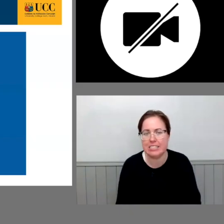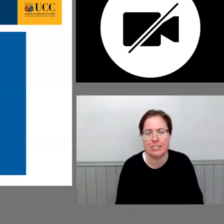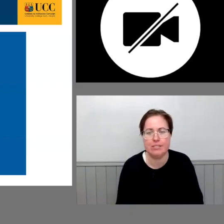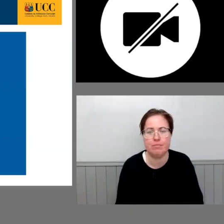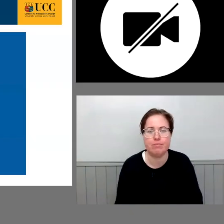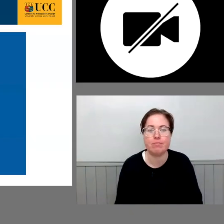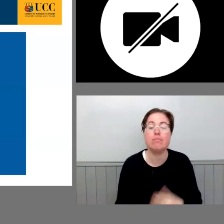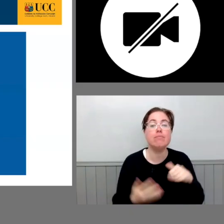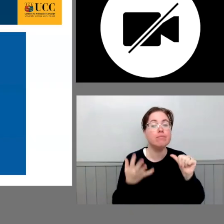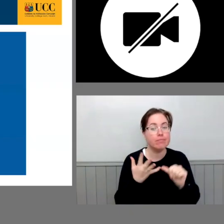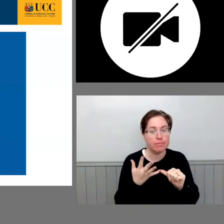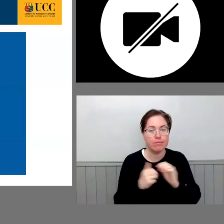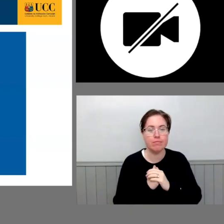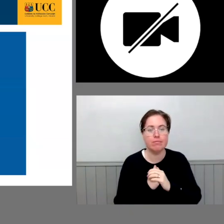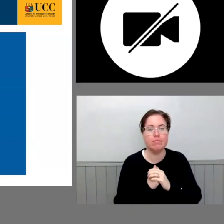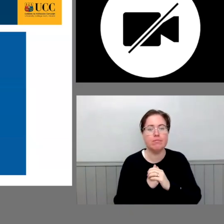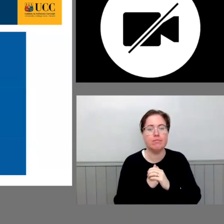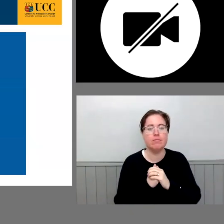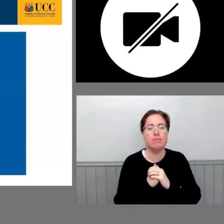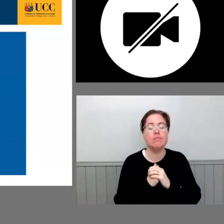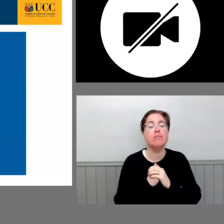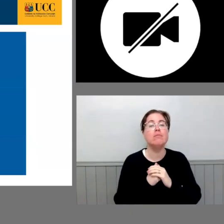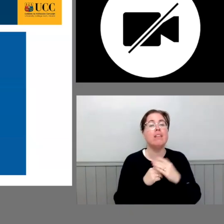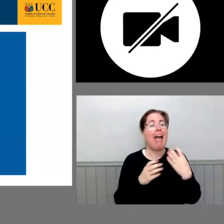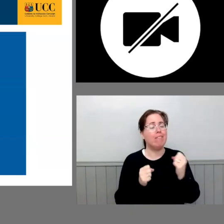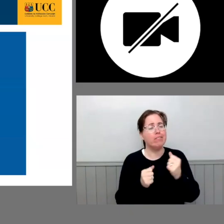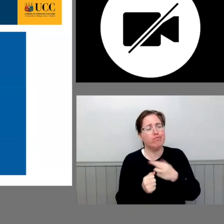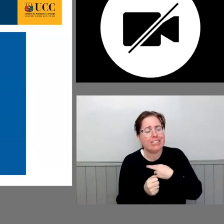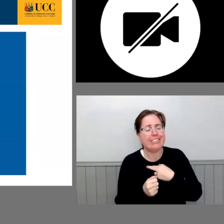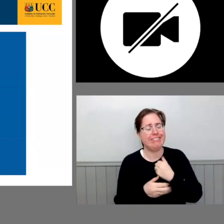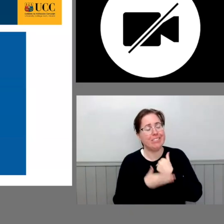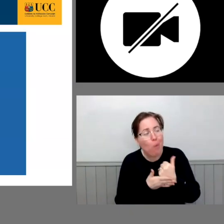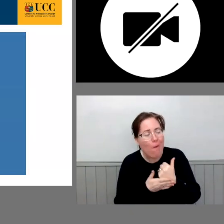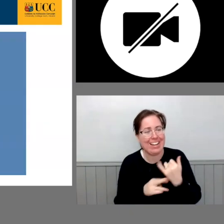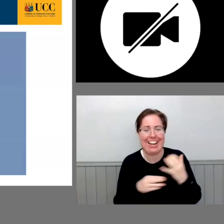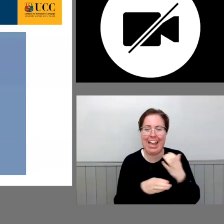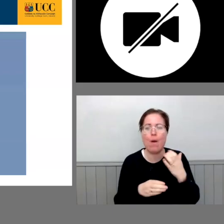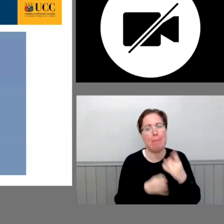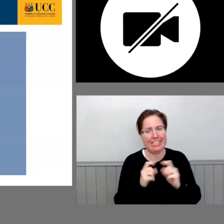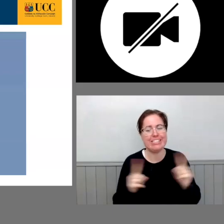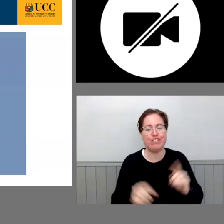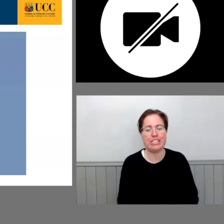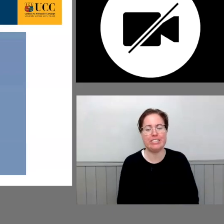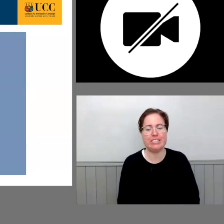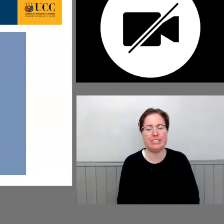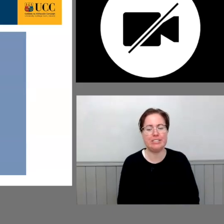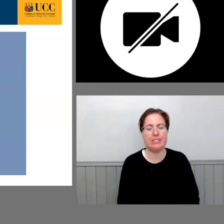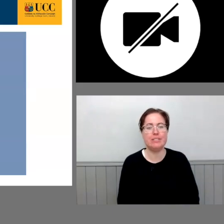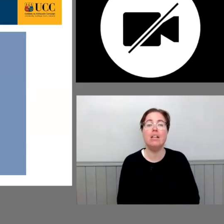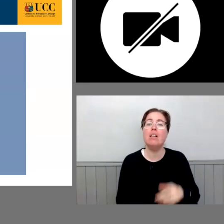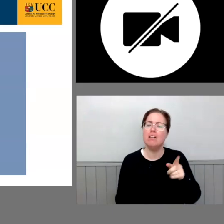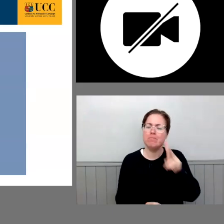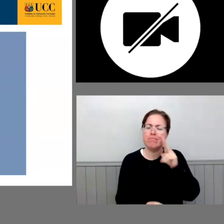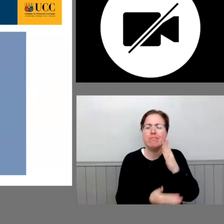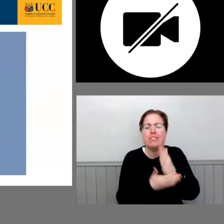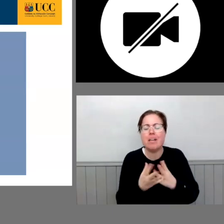6. Supportive care makes a difference. We also found that some things help people to